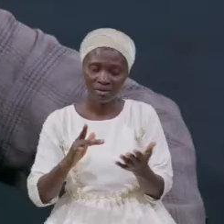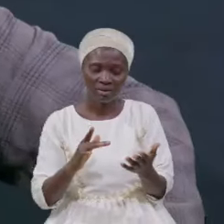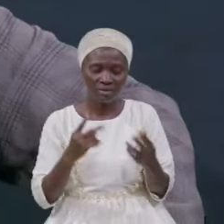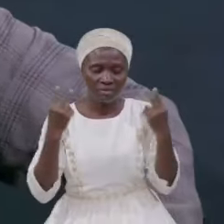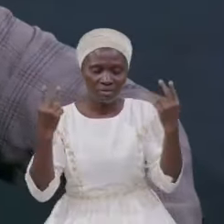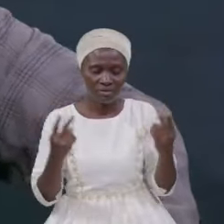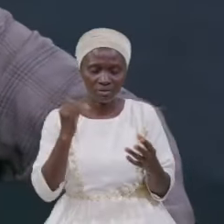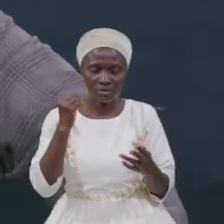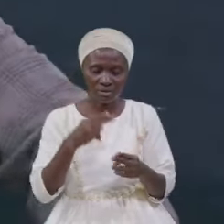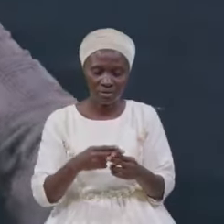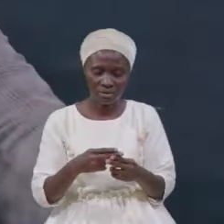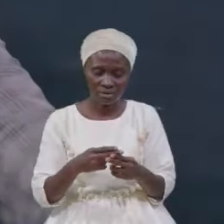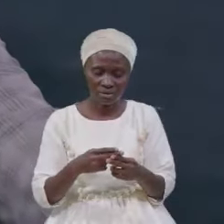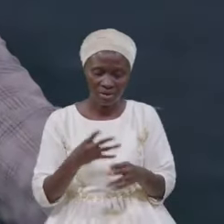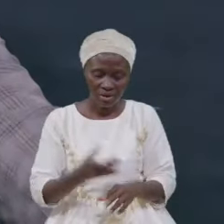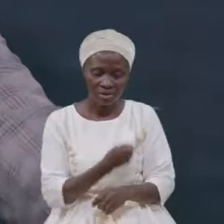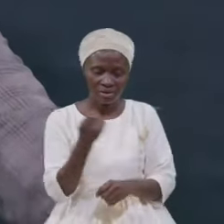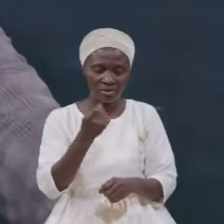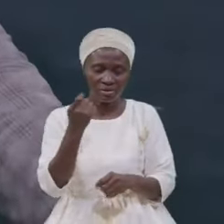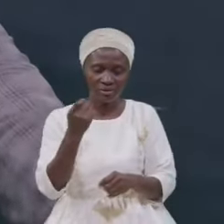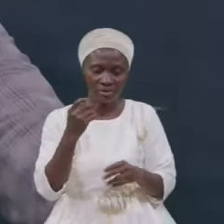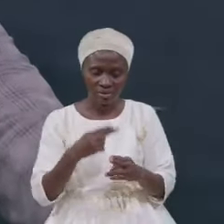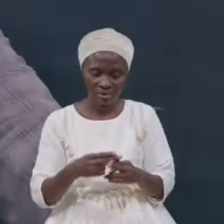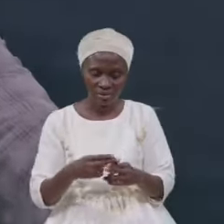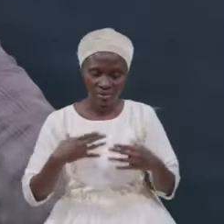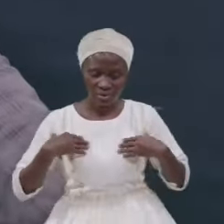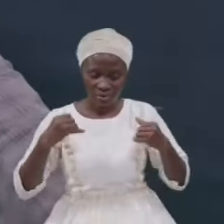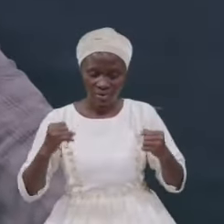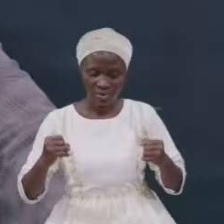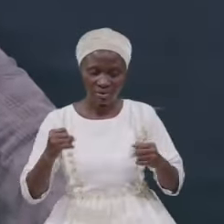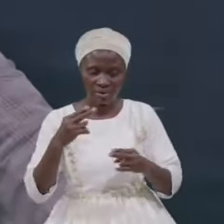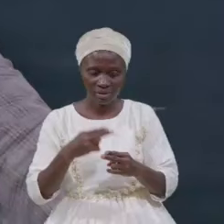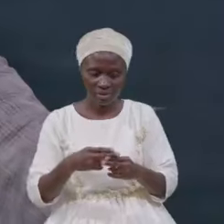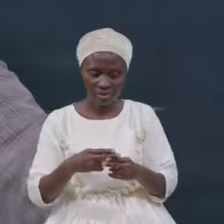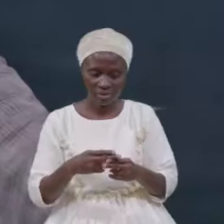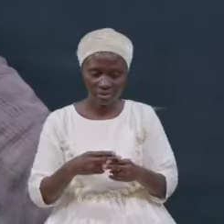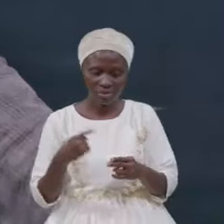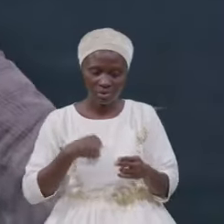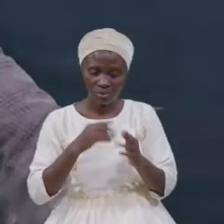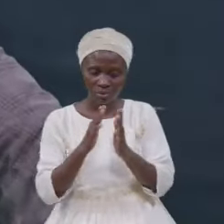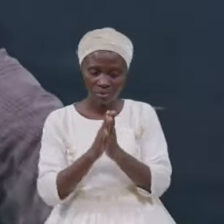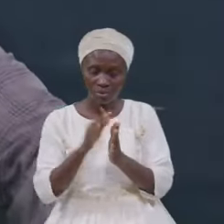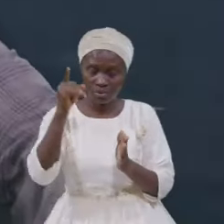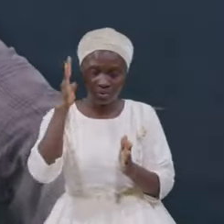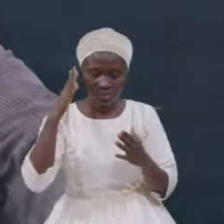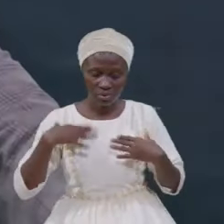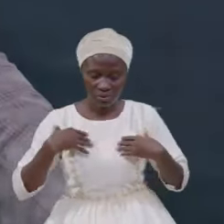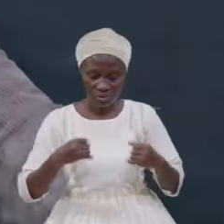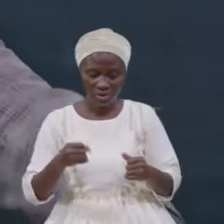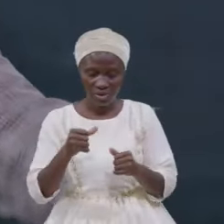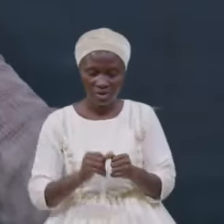name, we pray that you heal everyone expecting healing now